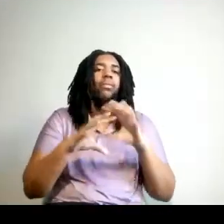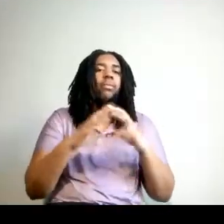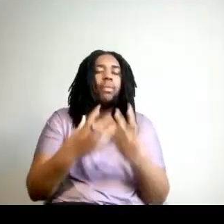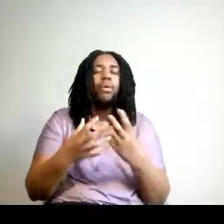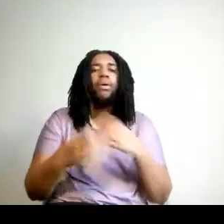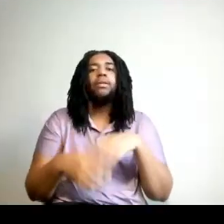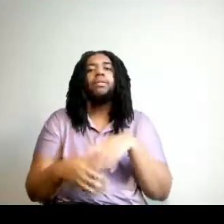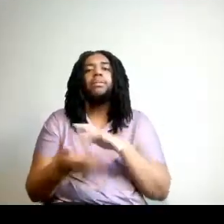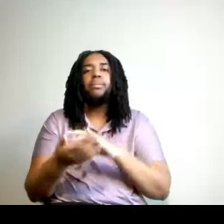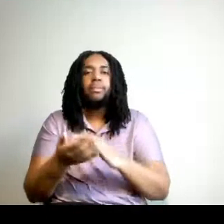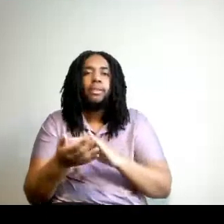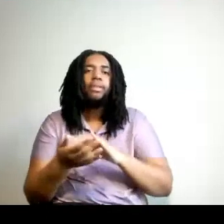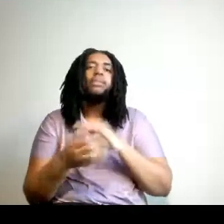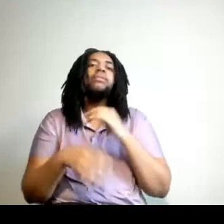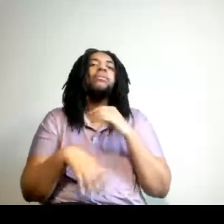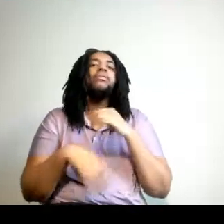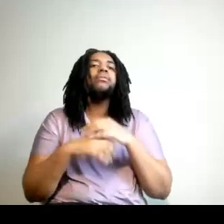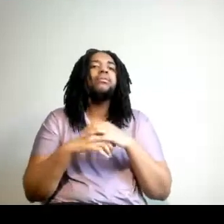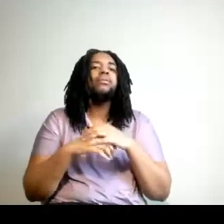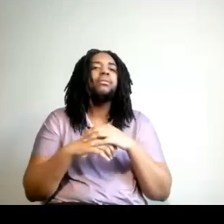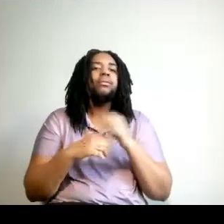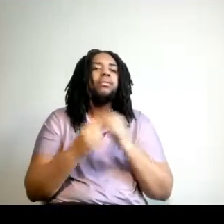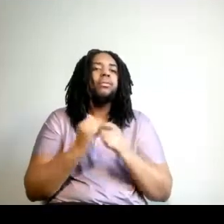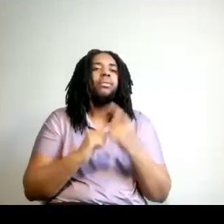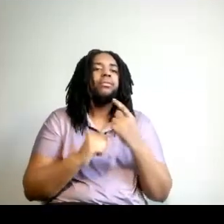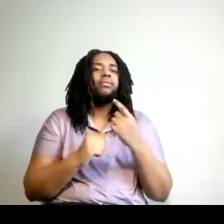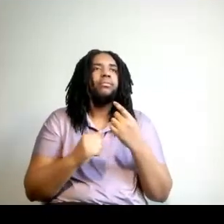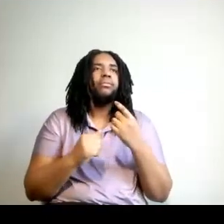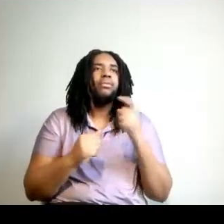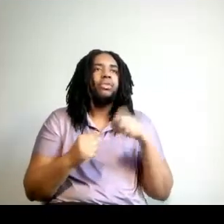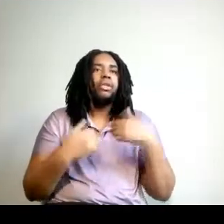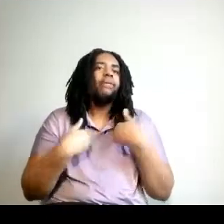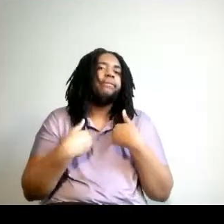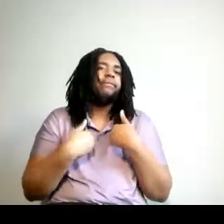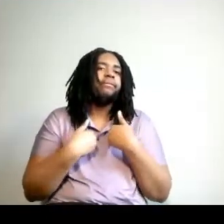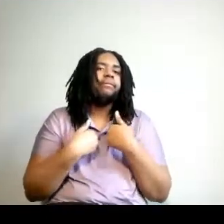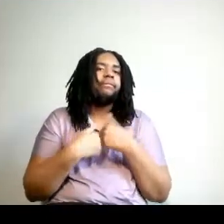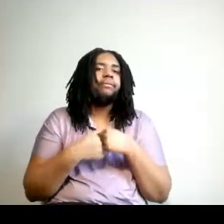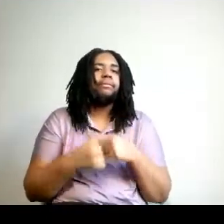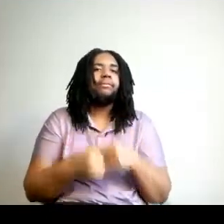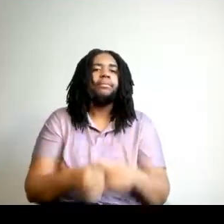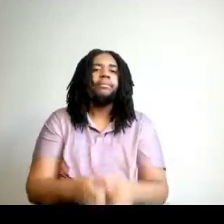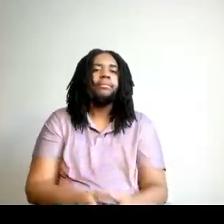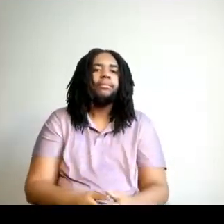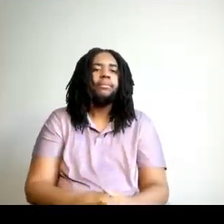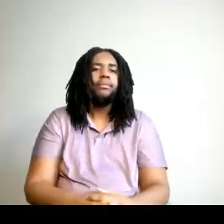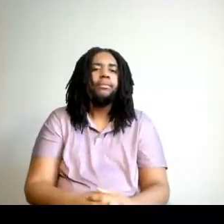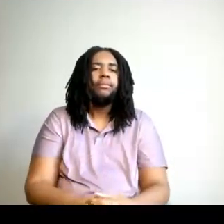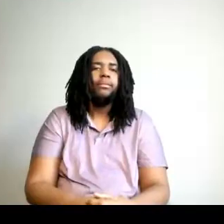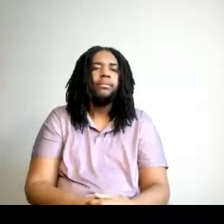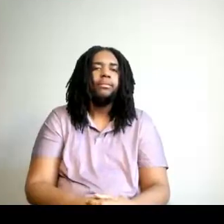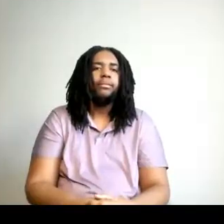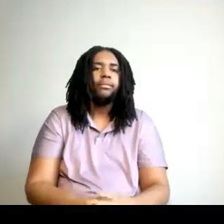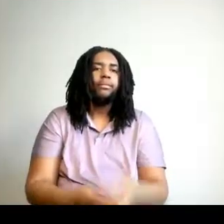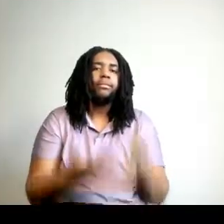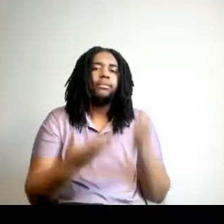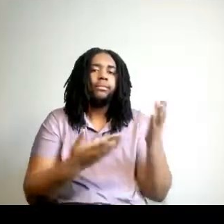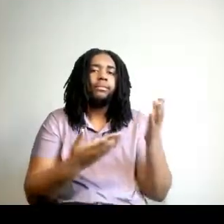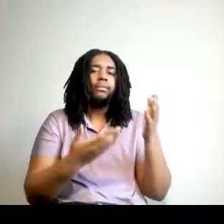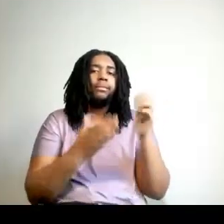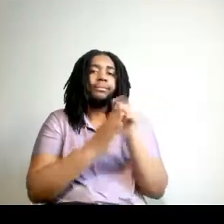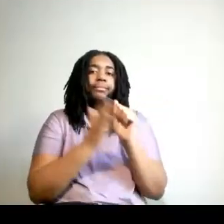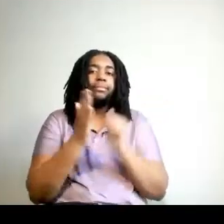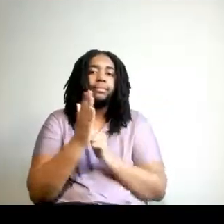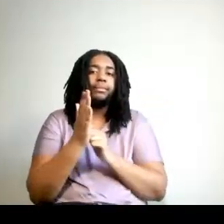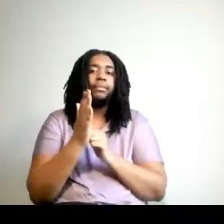that every person is entitled to and should be afforded. So our agenda for the night, let me just share with you